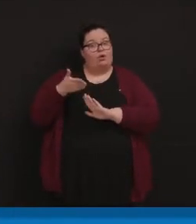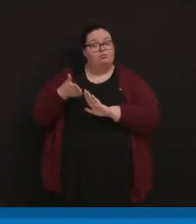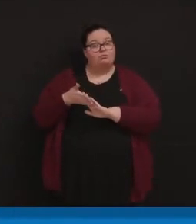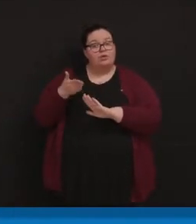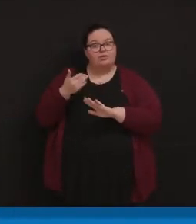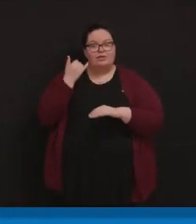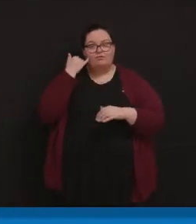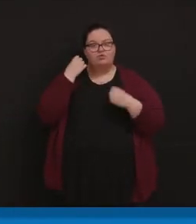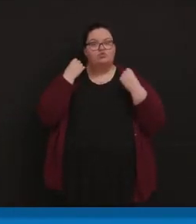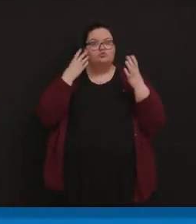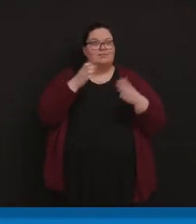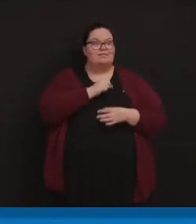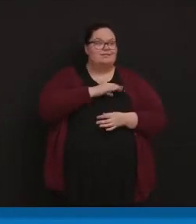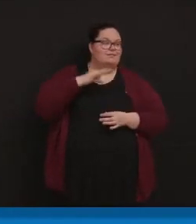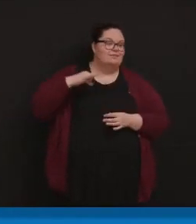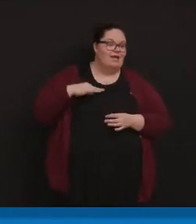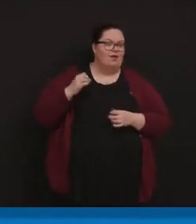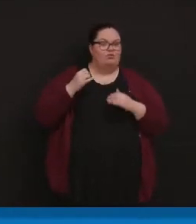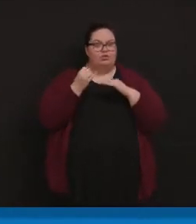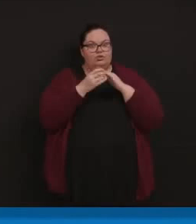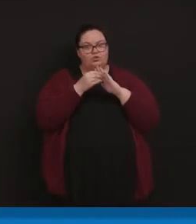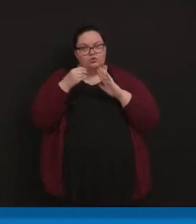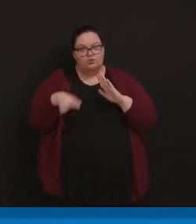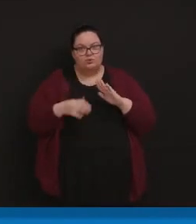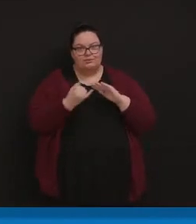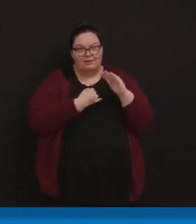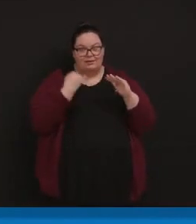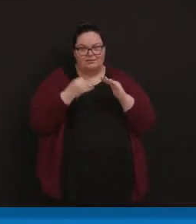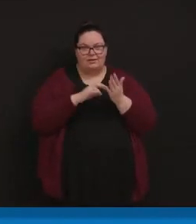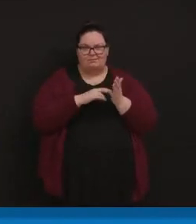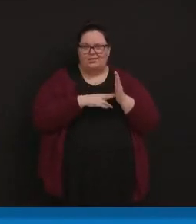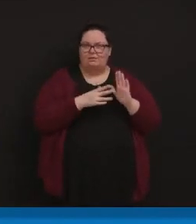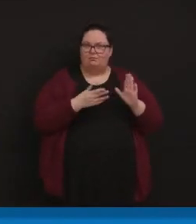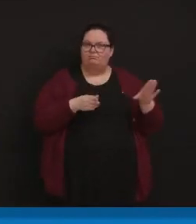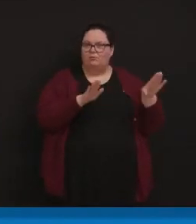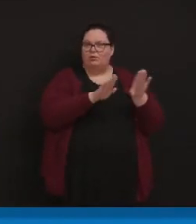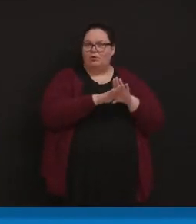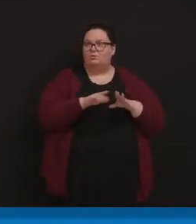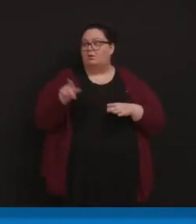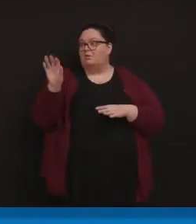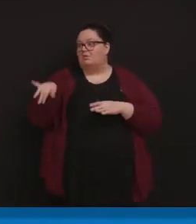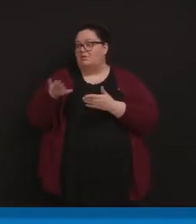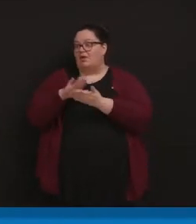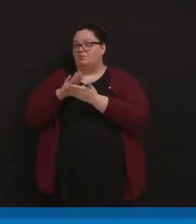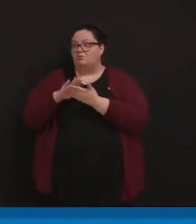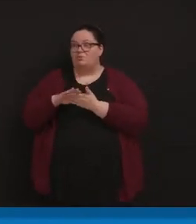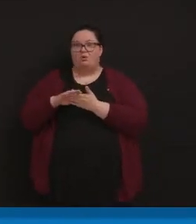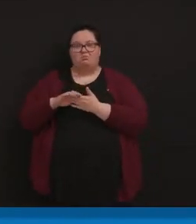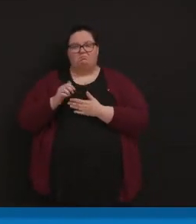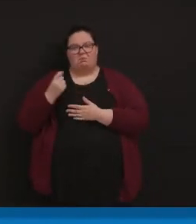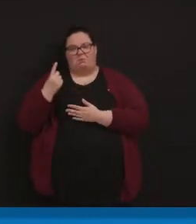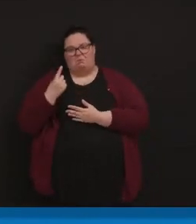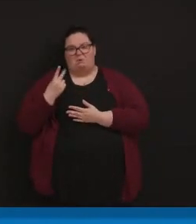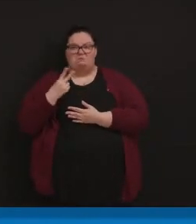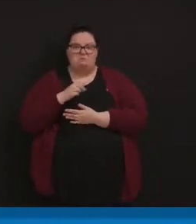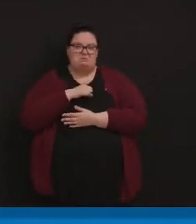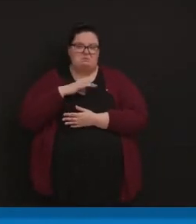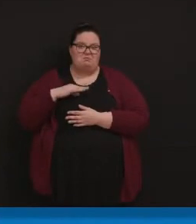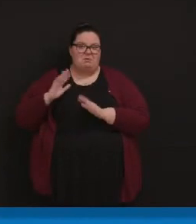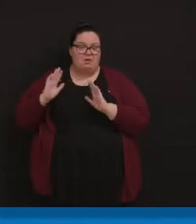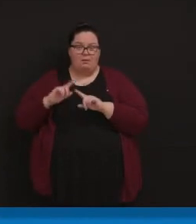are too many staff or too many students that have to self-isolate, then that's why they would continue to not be in the